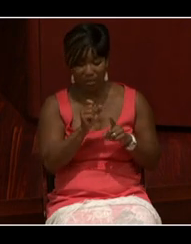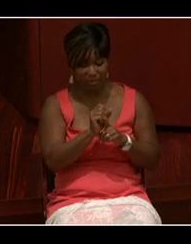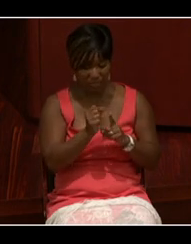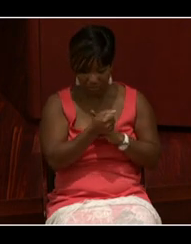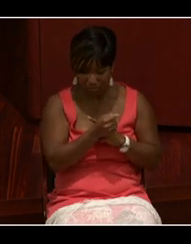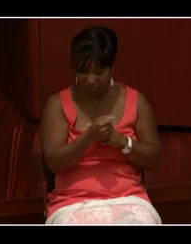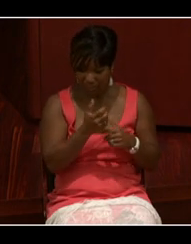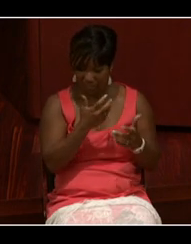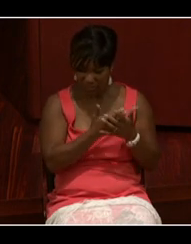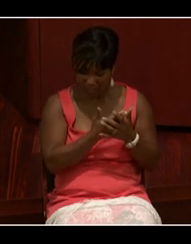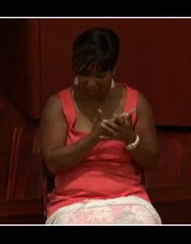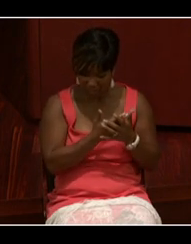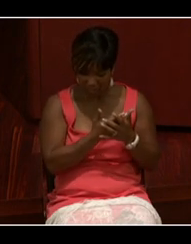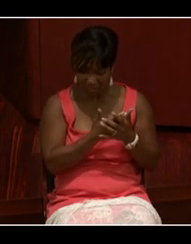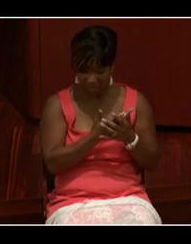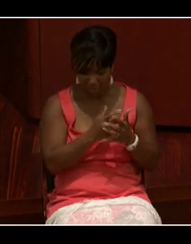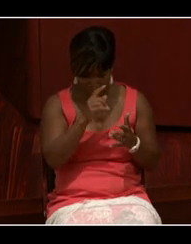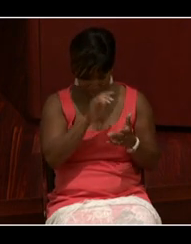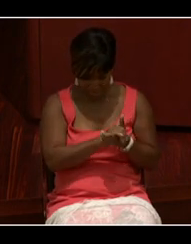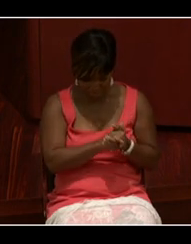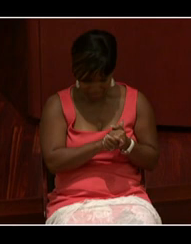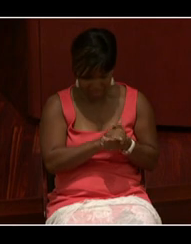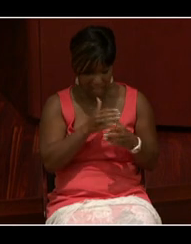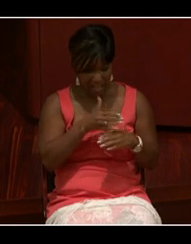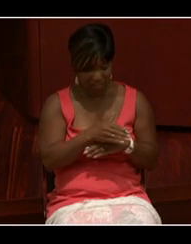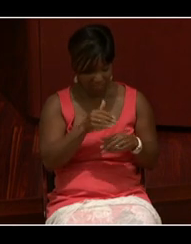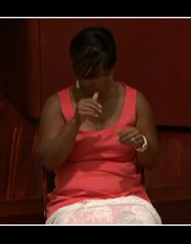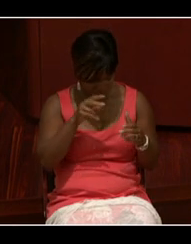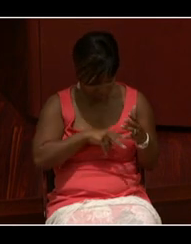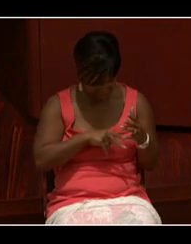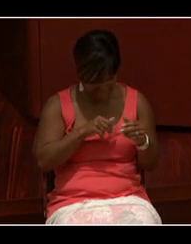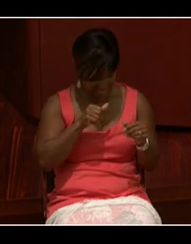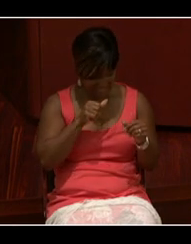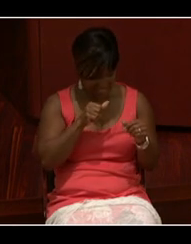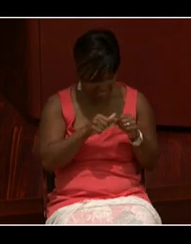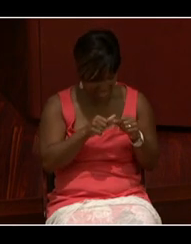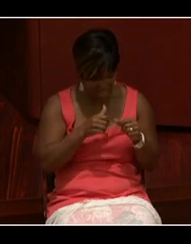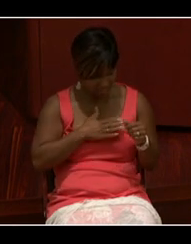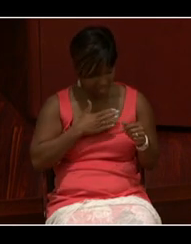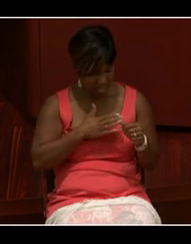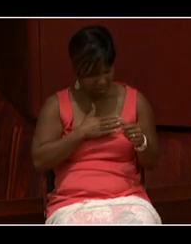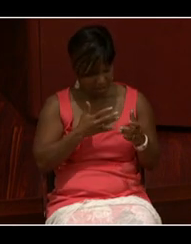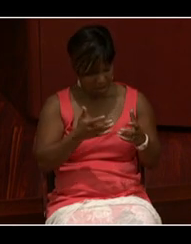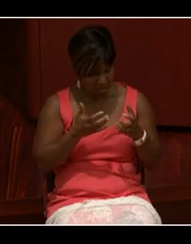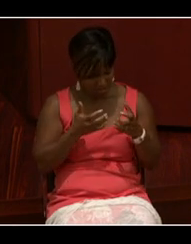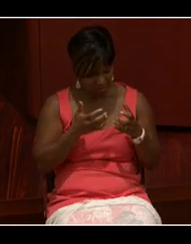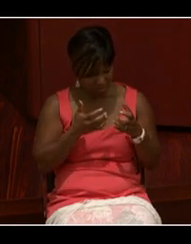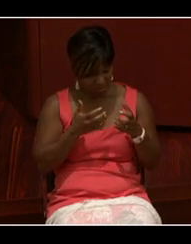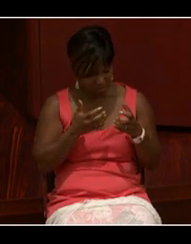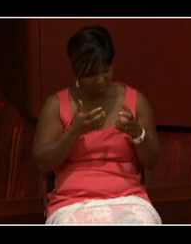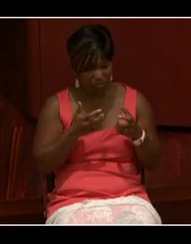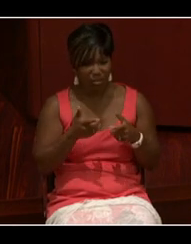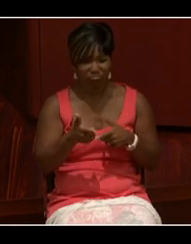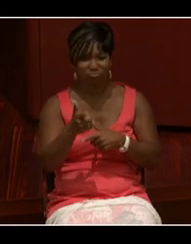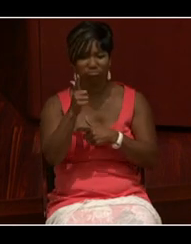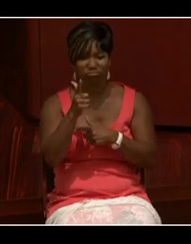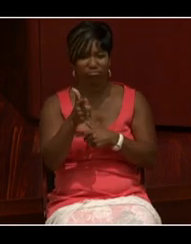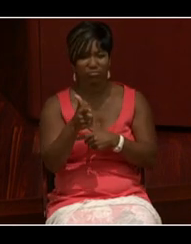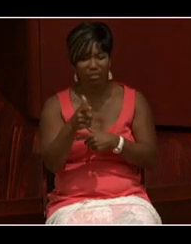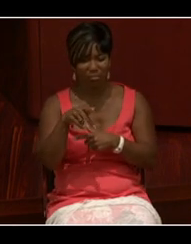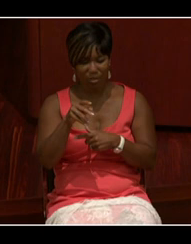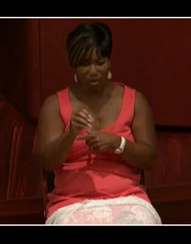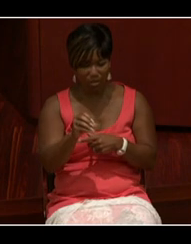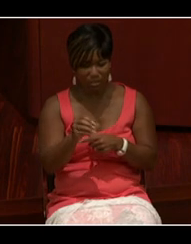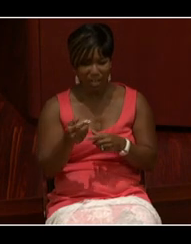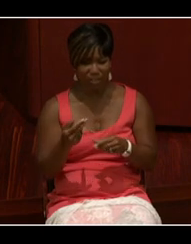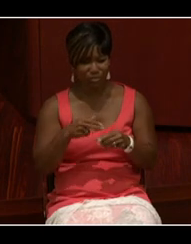prison. And believe me, after reading the letter, I felt so happy, I wanted to go out and hold up a post office so that I could